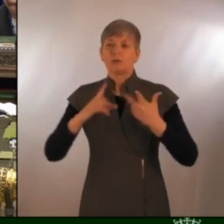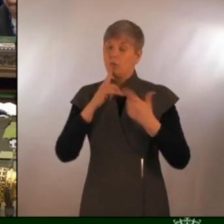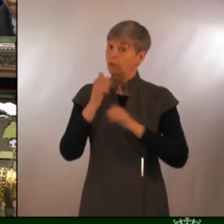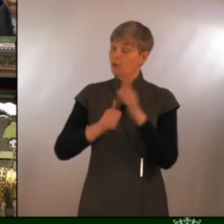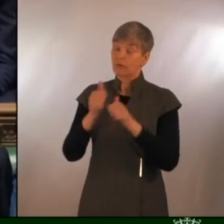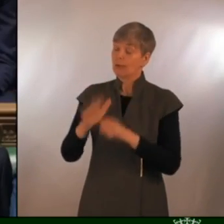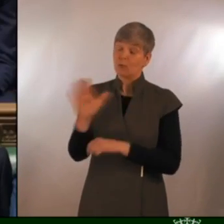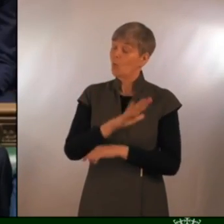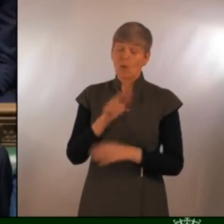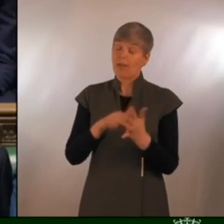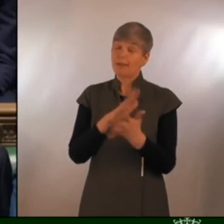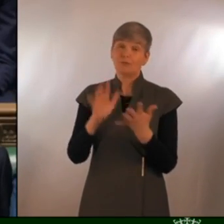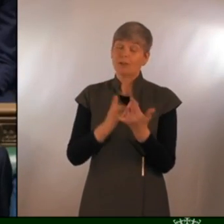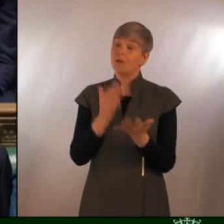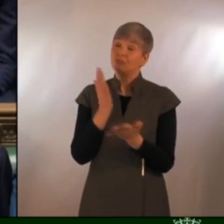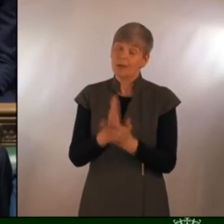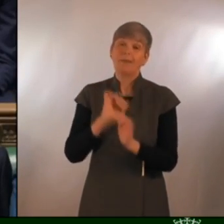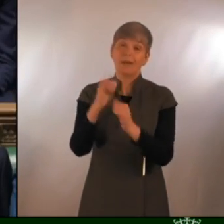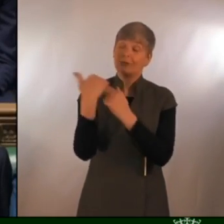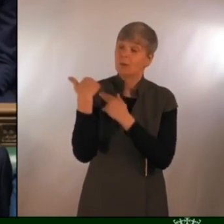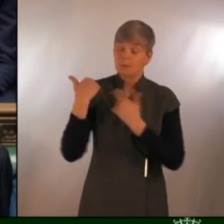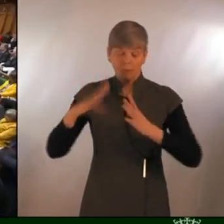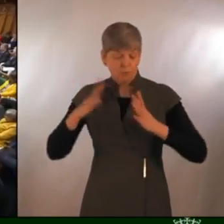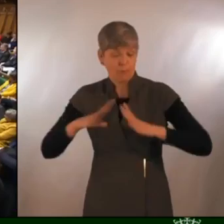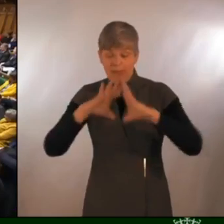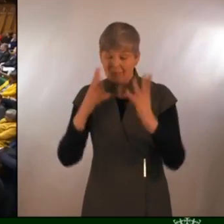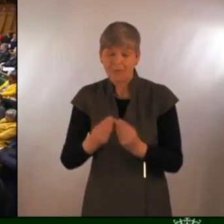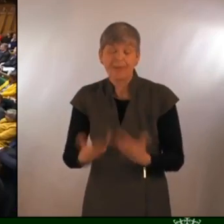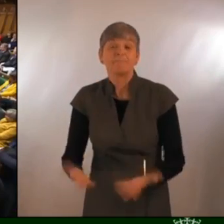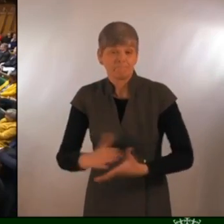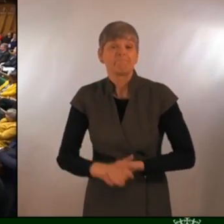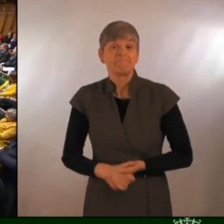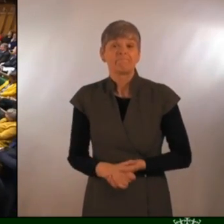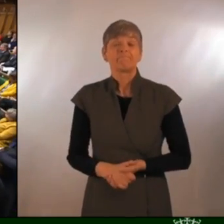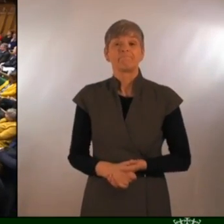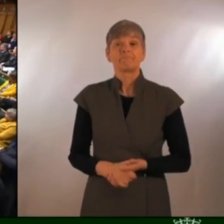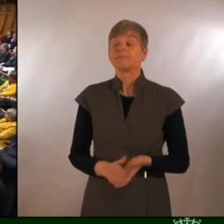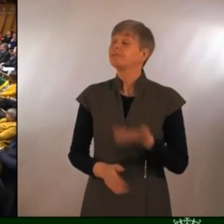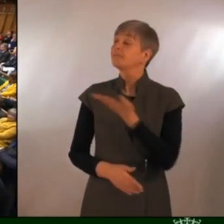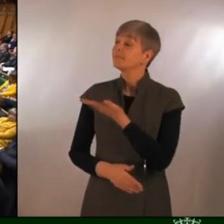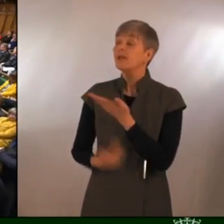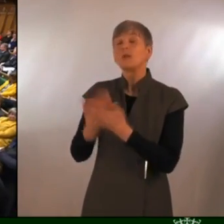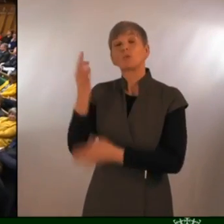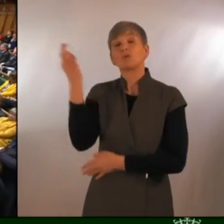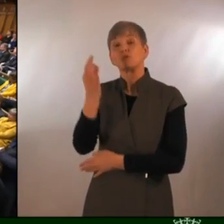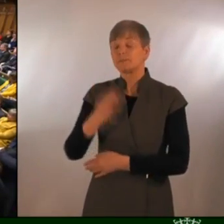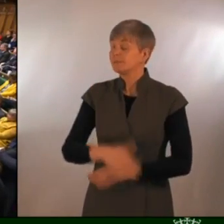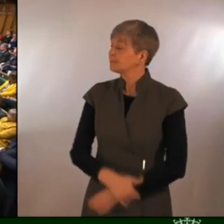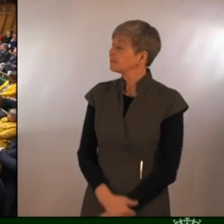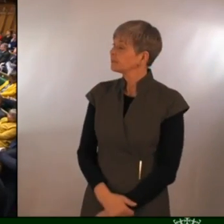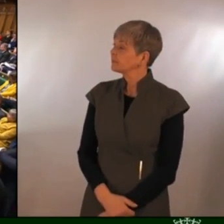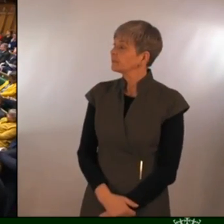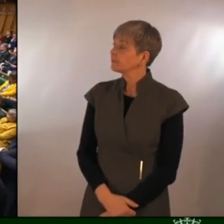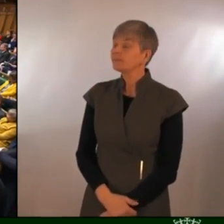everybody in the NHS responsible for making the preparations that they have. Higginbottom. Thank you, Mr Speaker. Last week I had